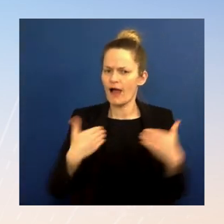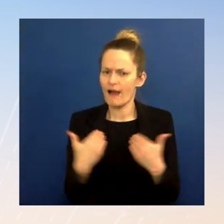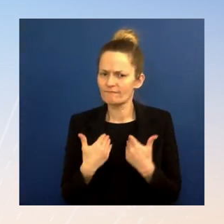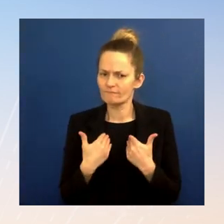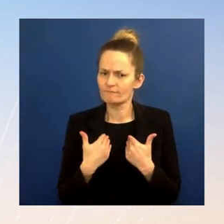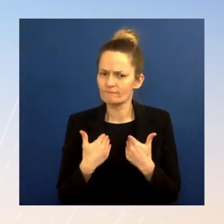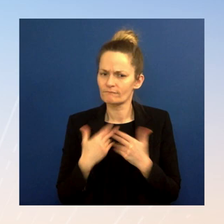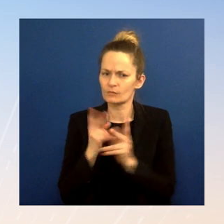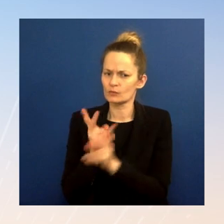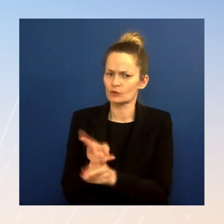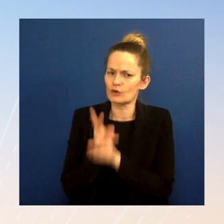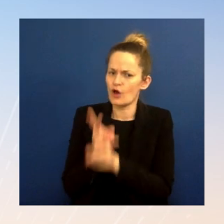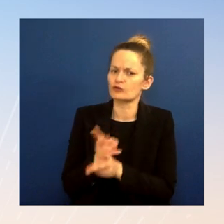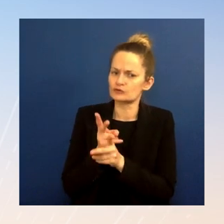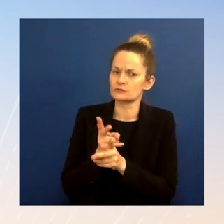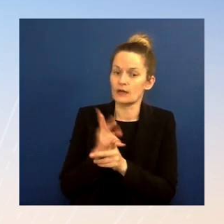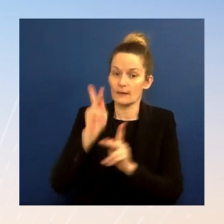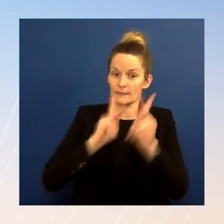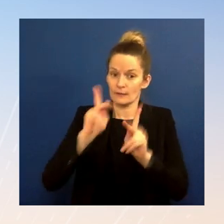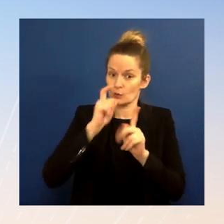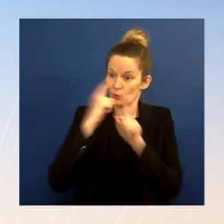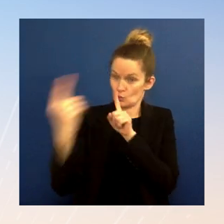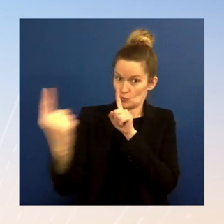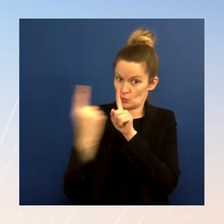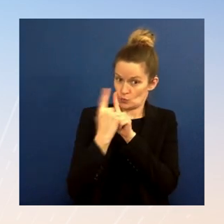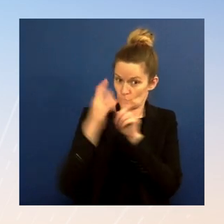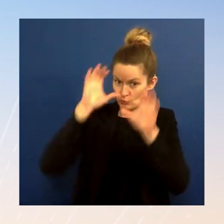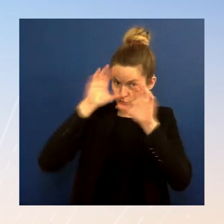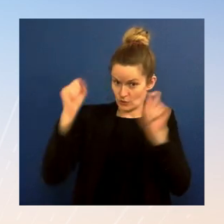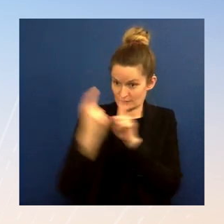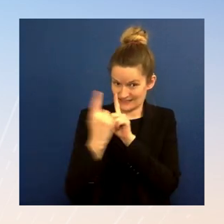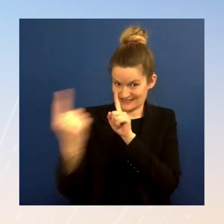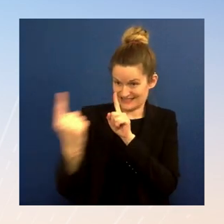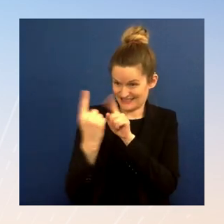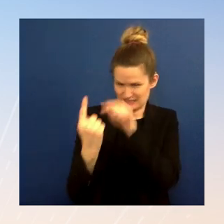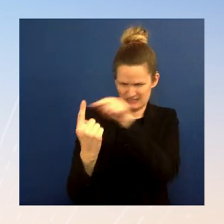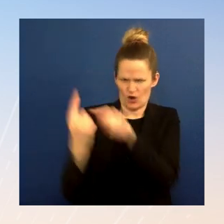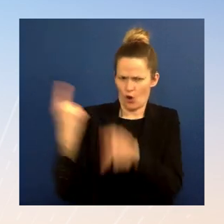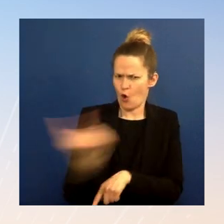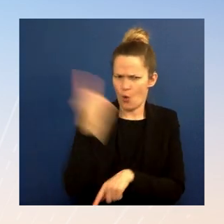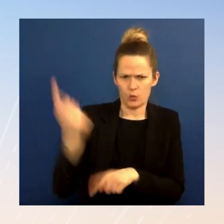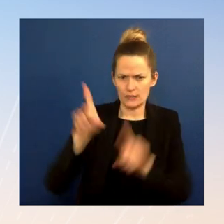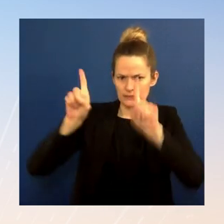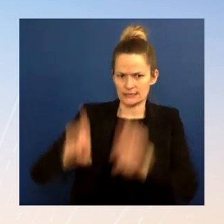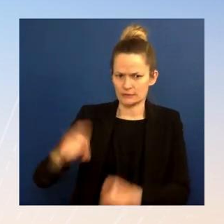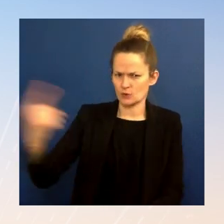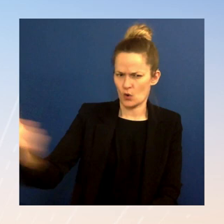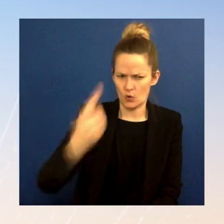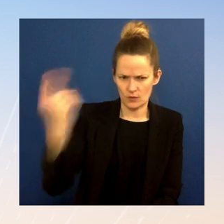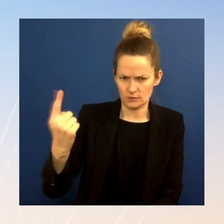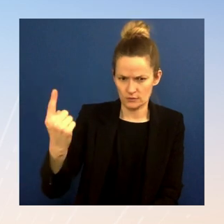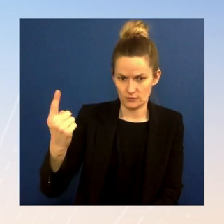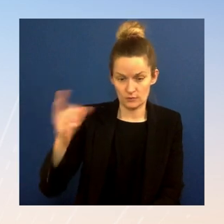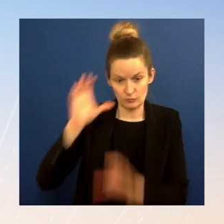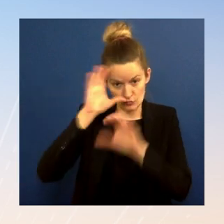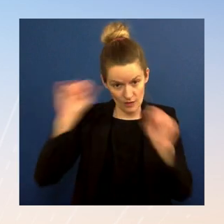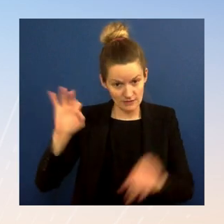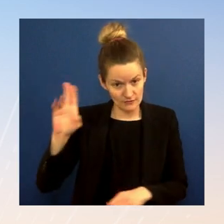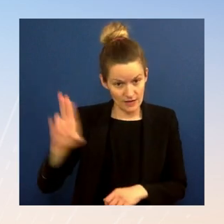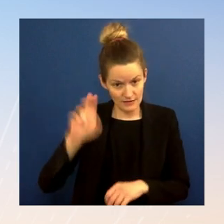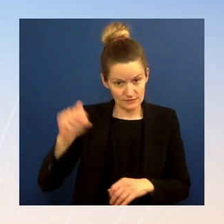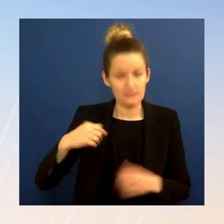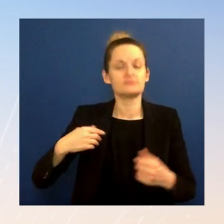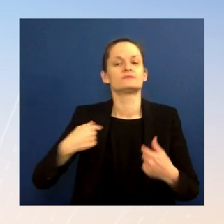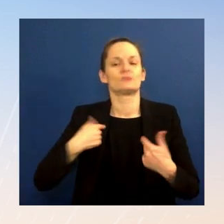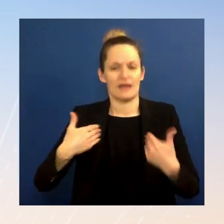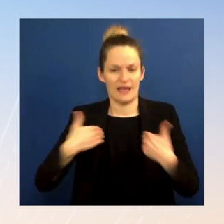above, of course. He is the president of the United States, so we do take those additional steps. And we, of course, abide by